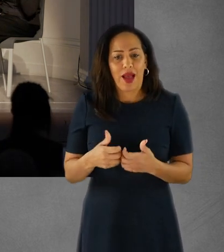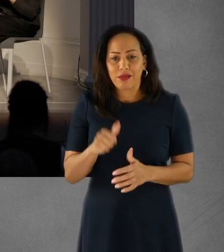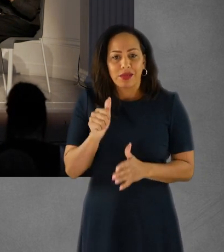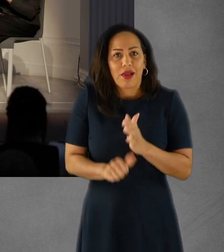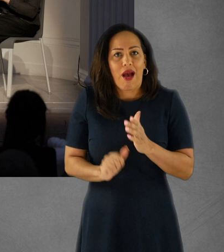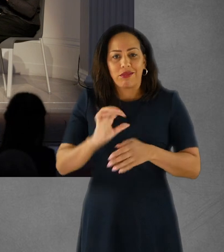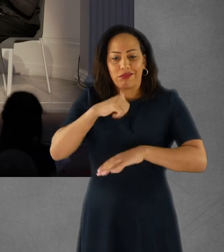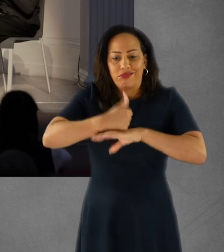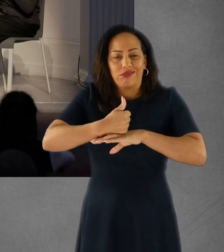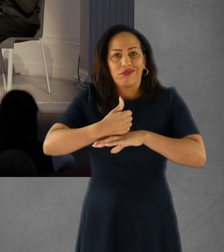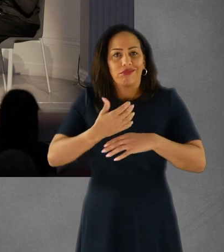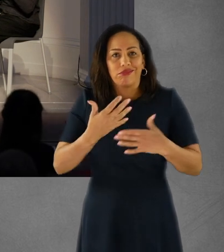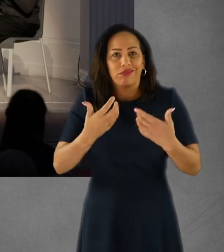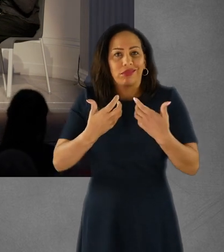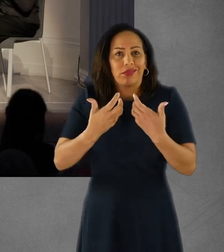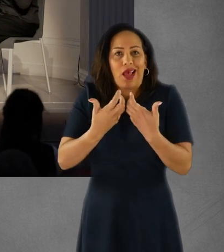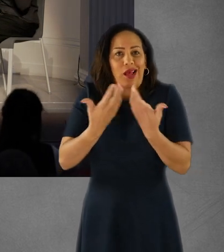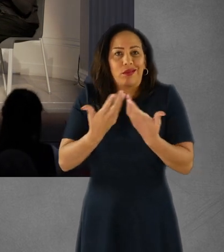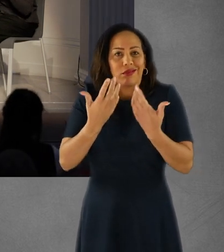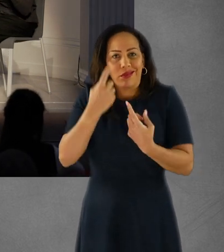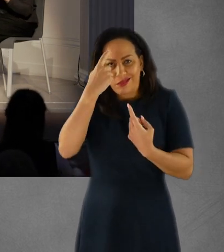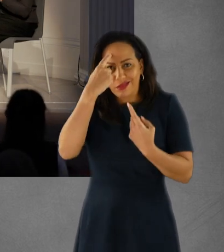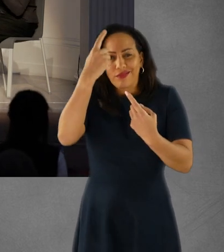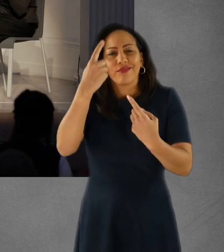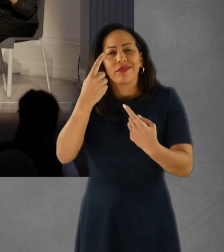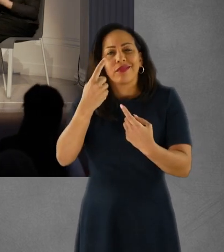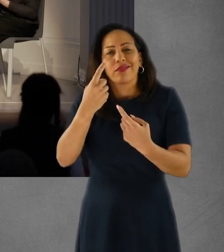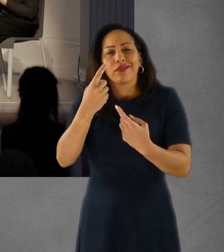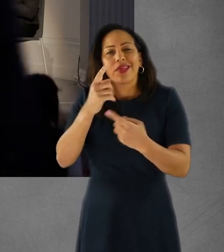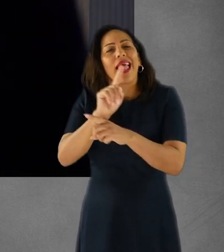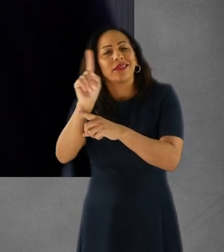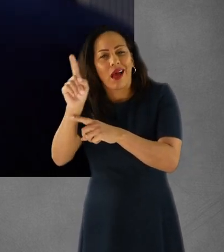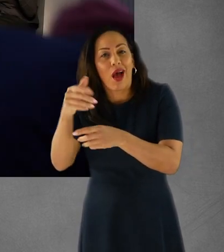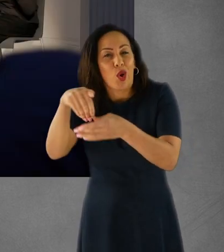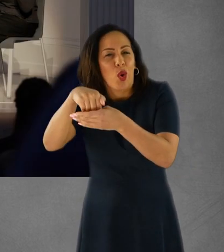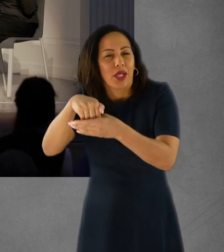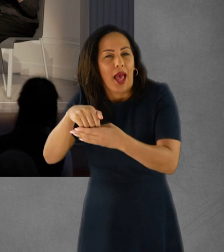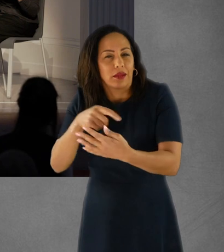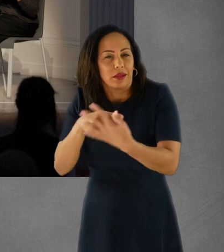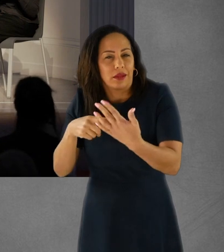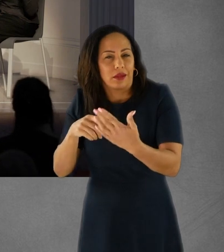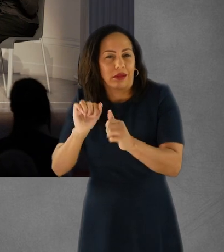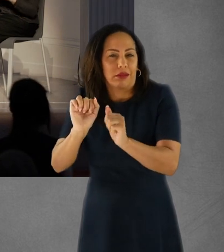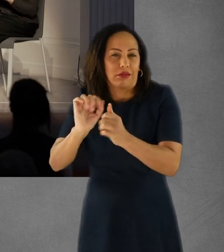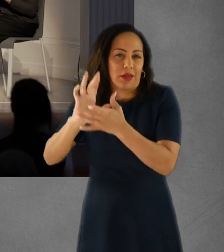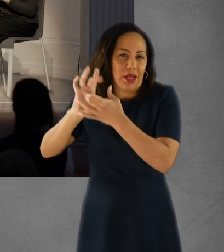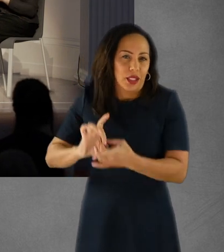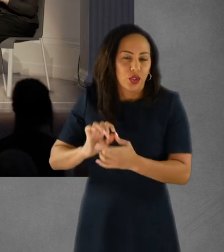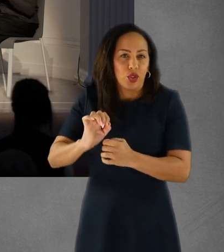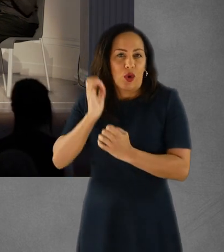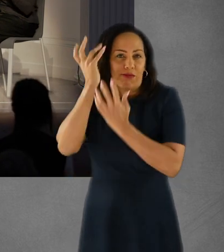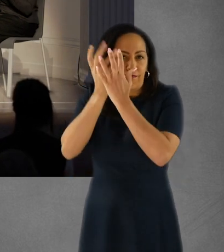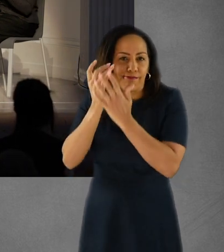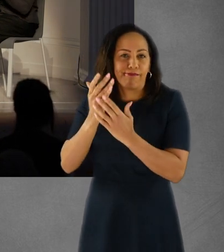thing that kicked off? We'll get into the context of where you were coming from and the wider part of your practice that has fed into the